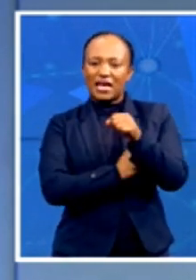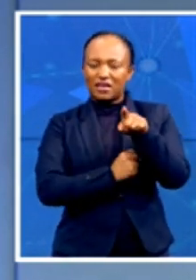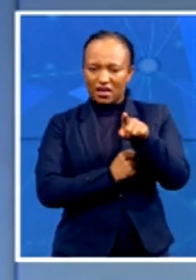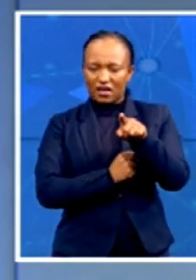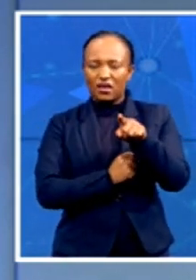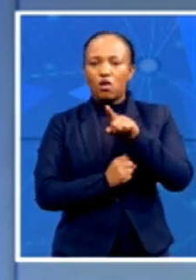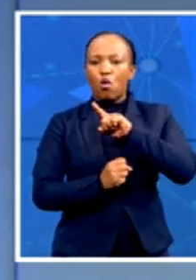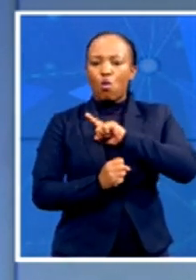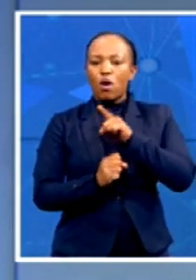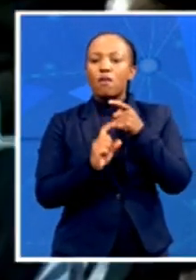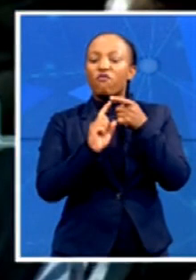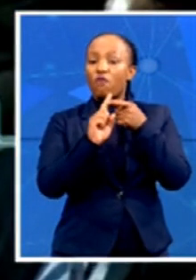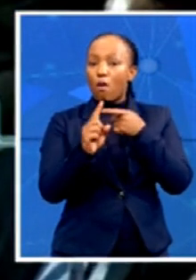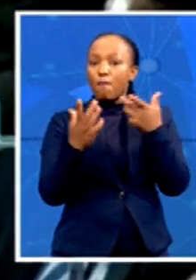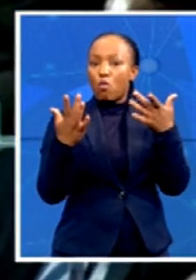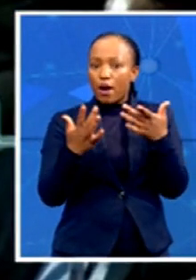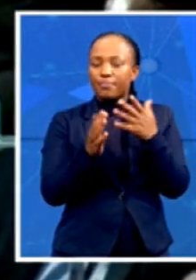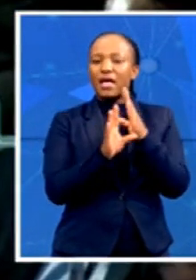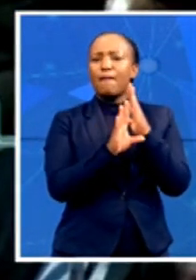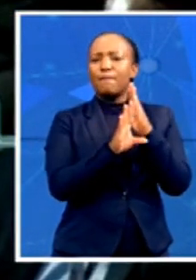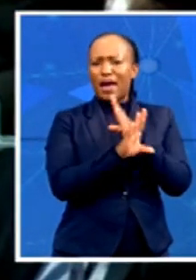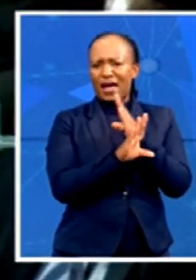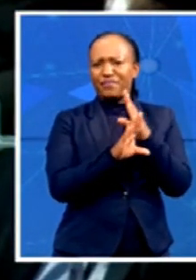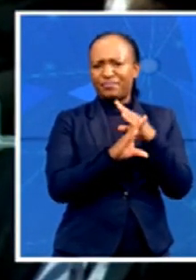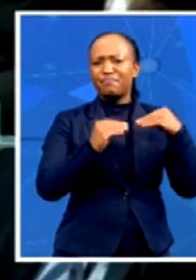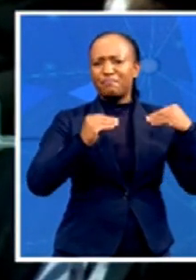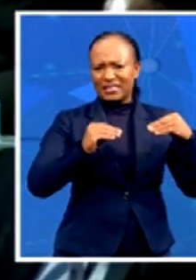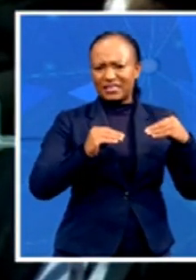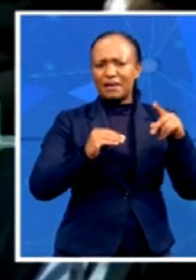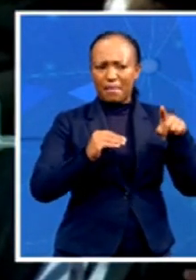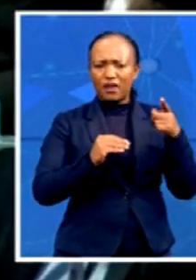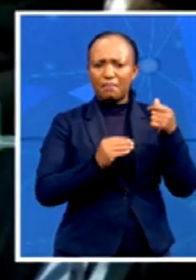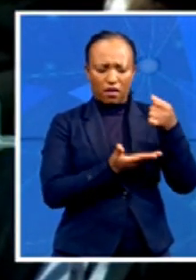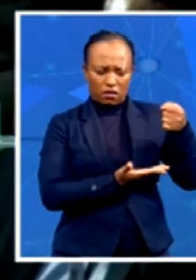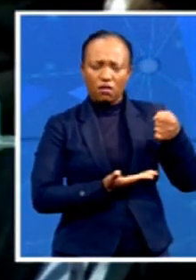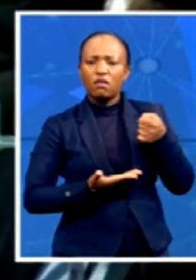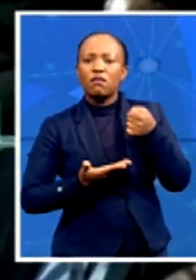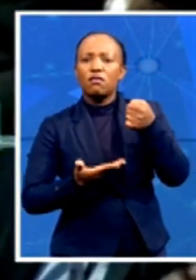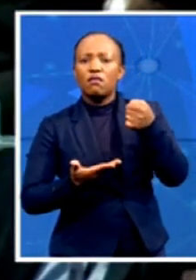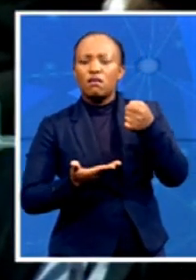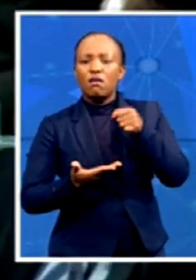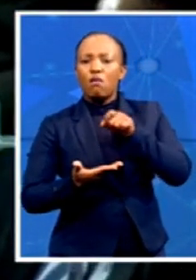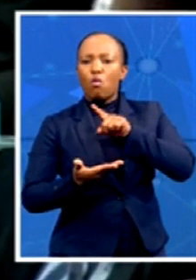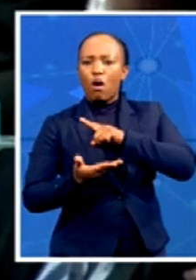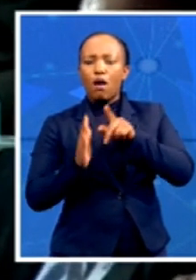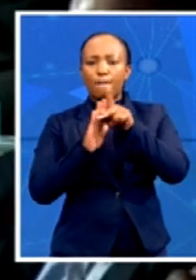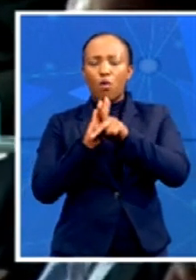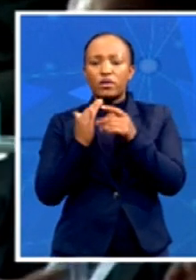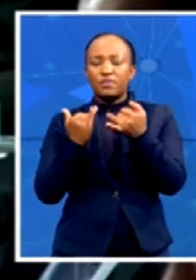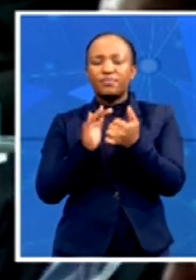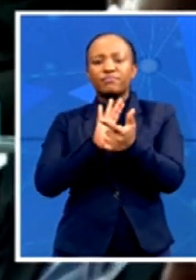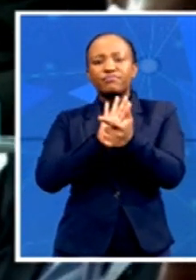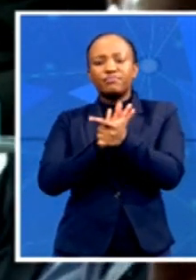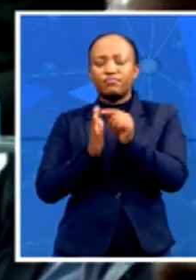the private sector. We recognize that the current policy and legal framework for public infrastructure